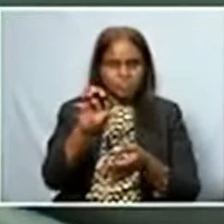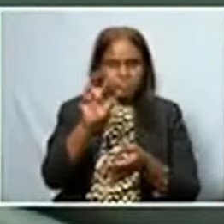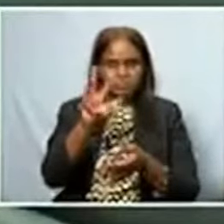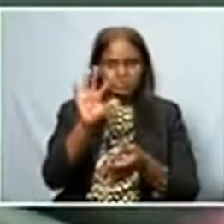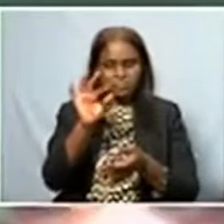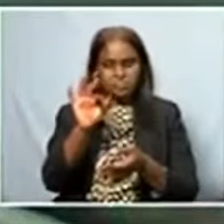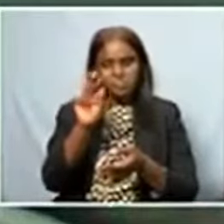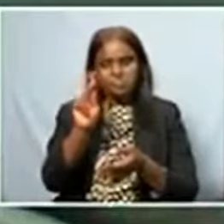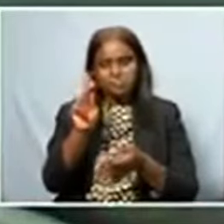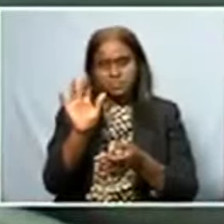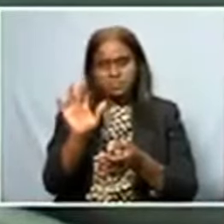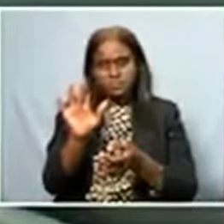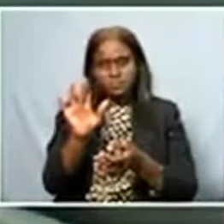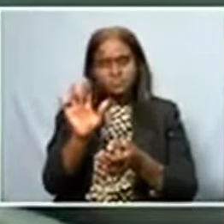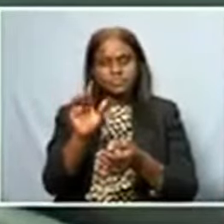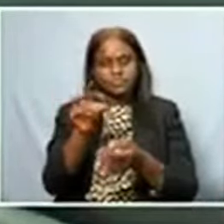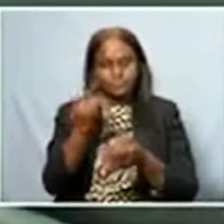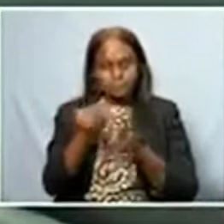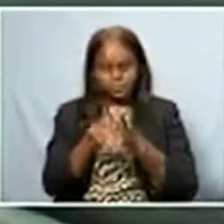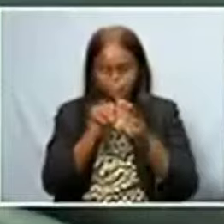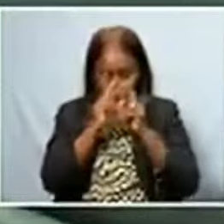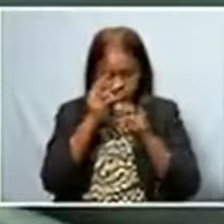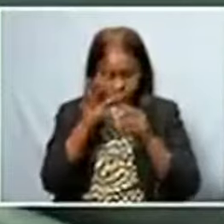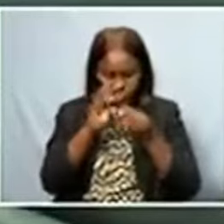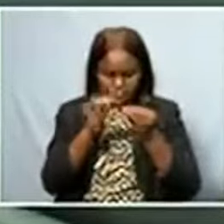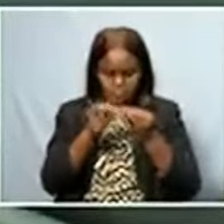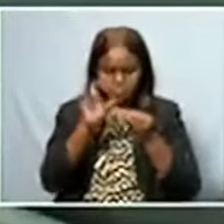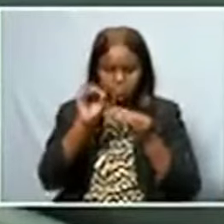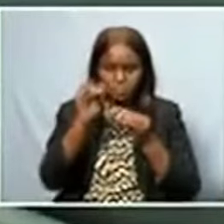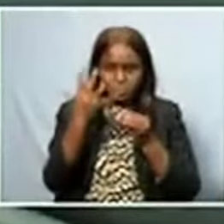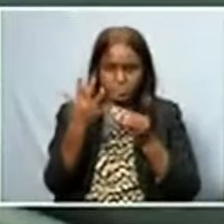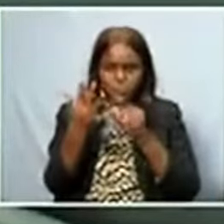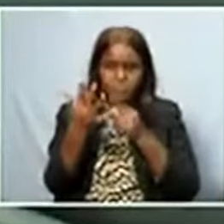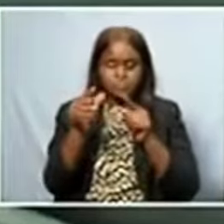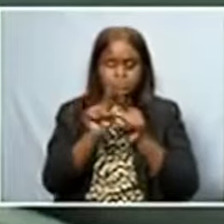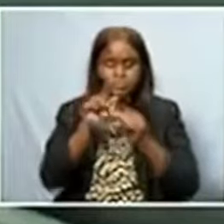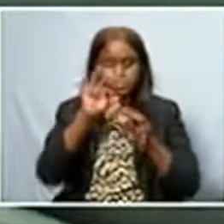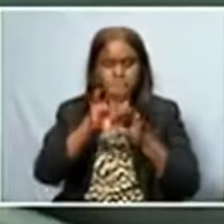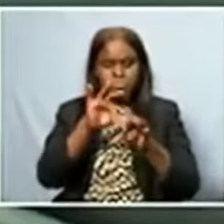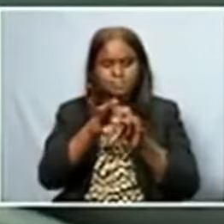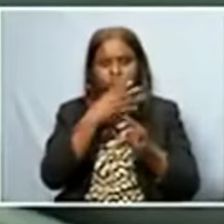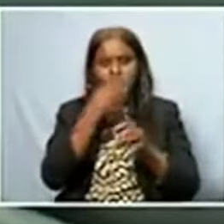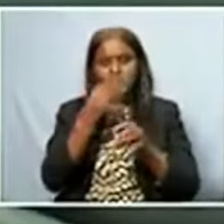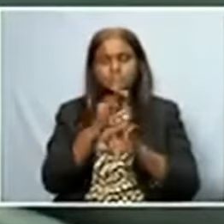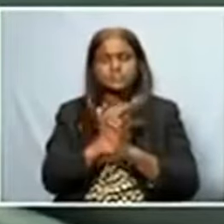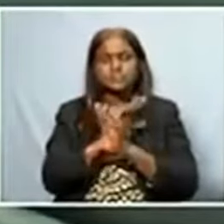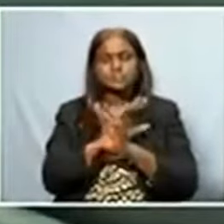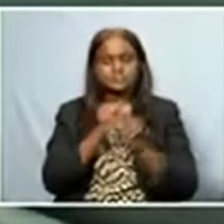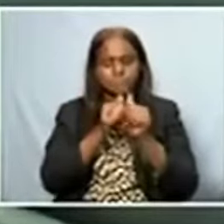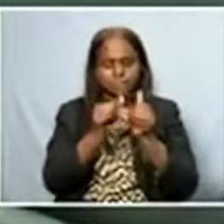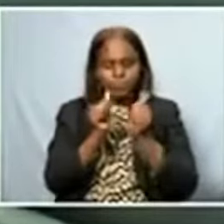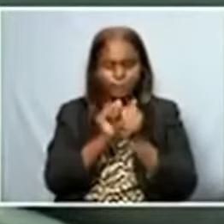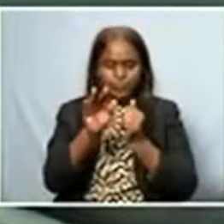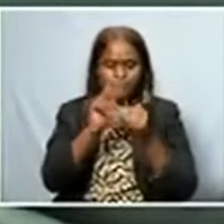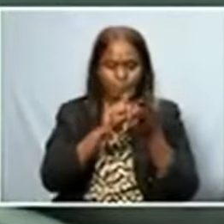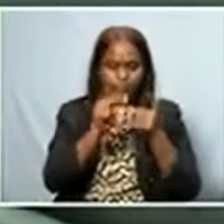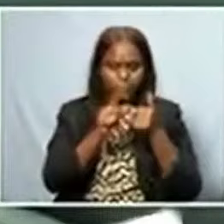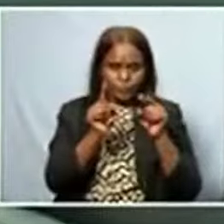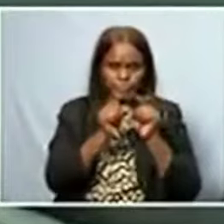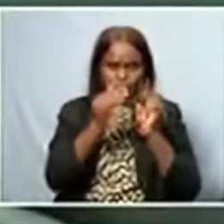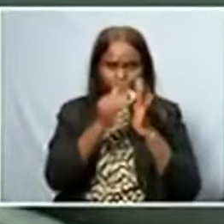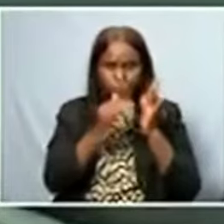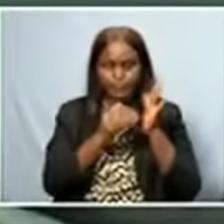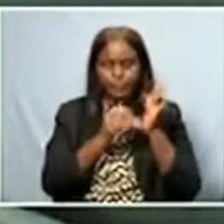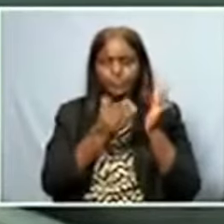1,290,475,439 kwacha in respect of head 05, Electoral Commission of Zambia, in line with the programs as